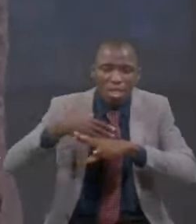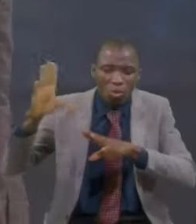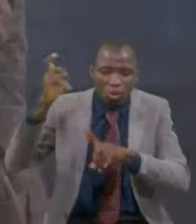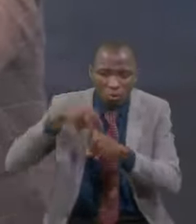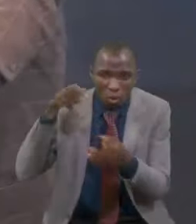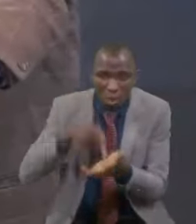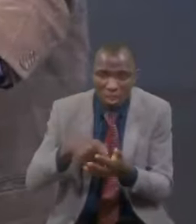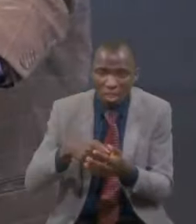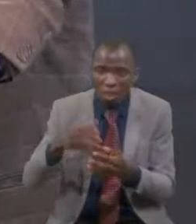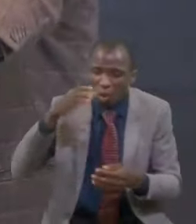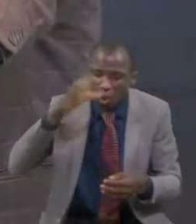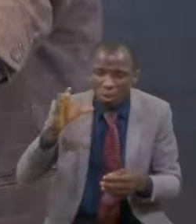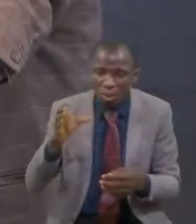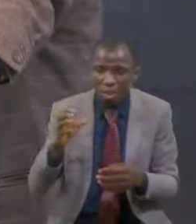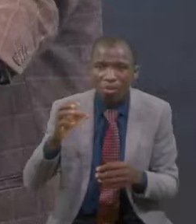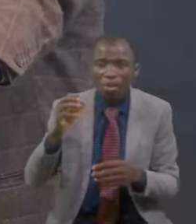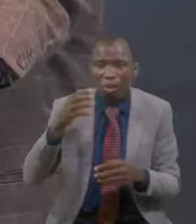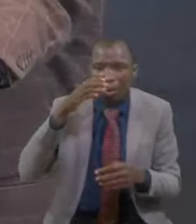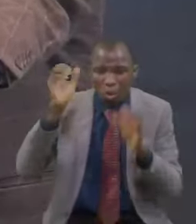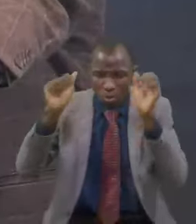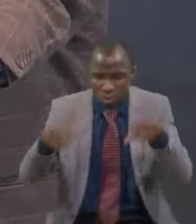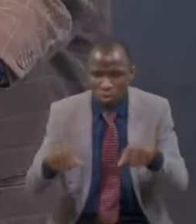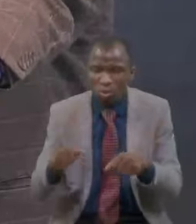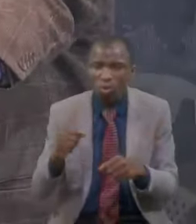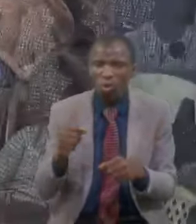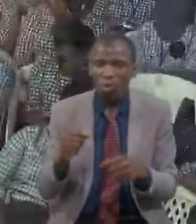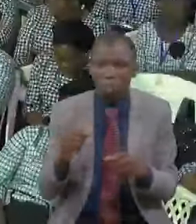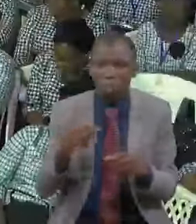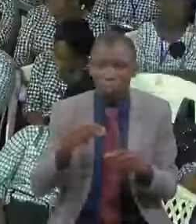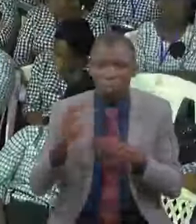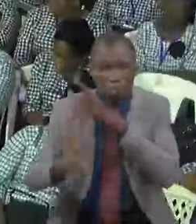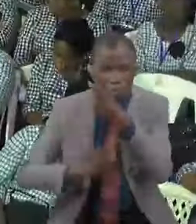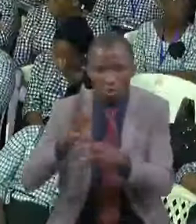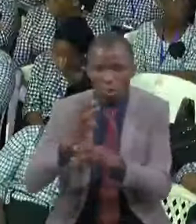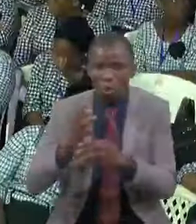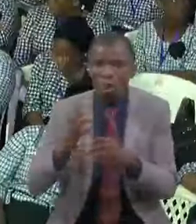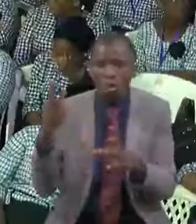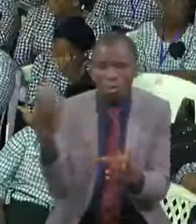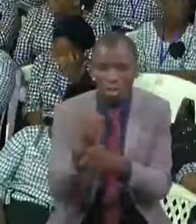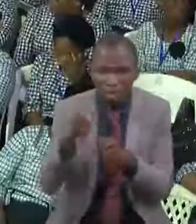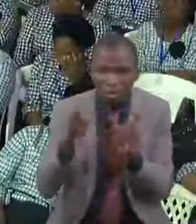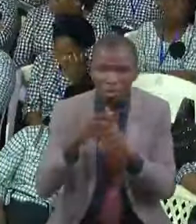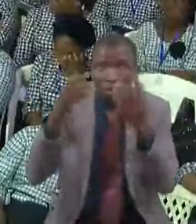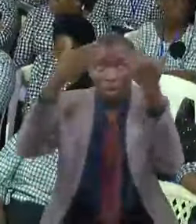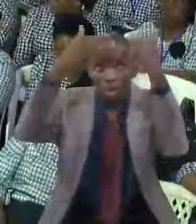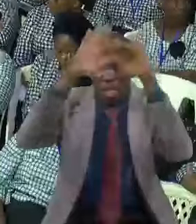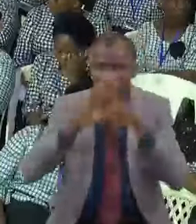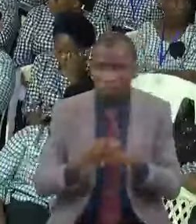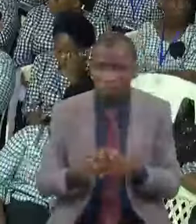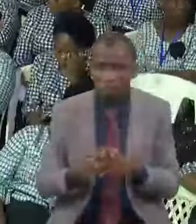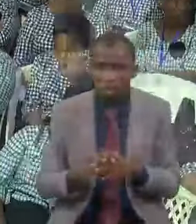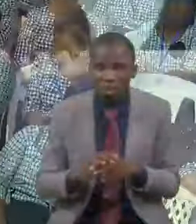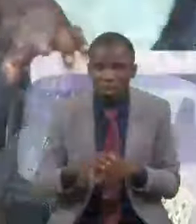corrupted, corruptible world, and it will take you to heaven. On the basis